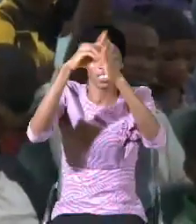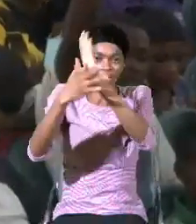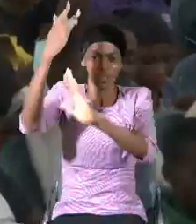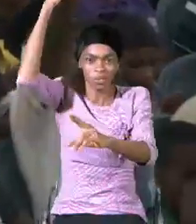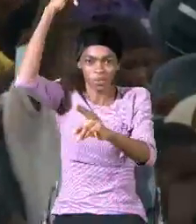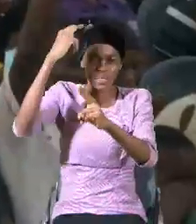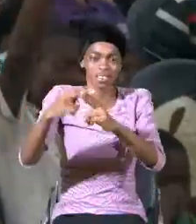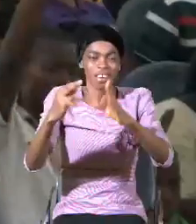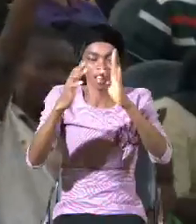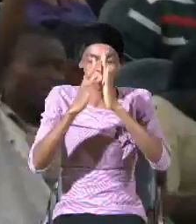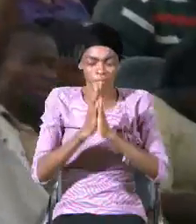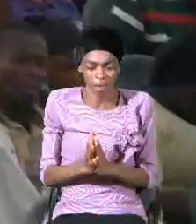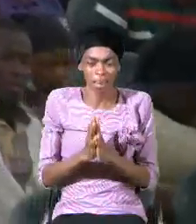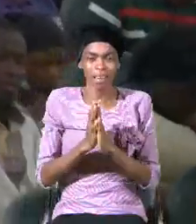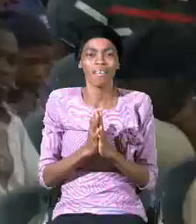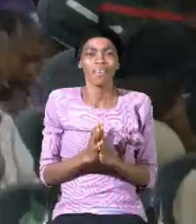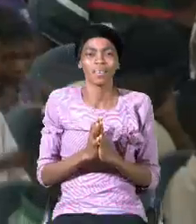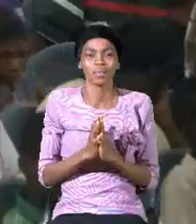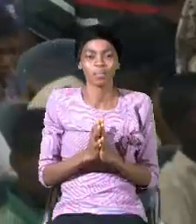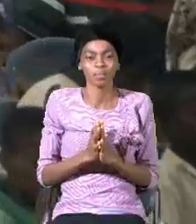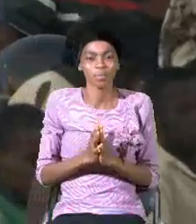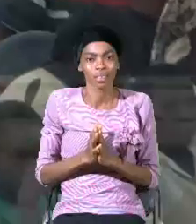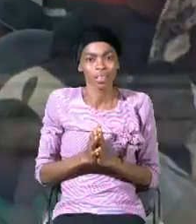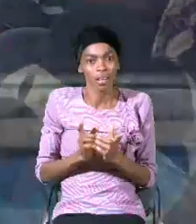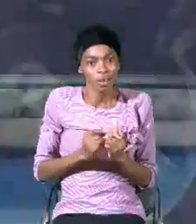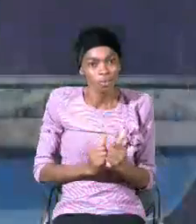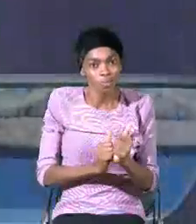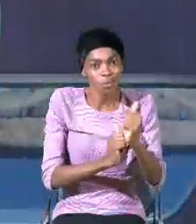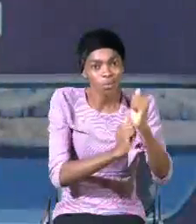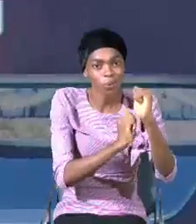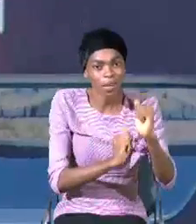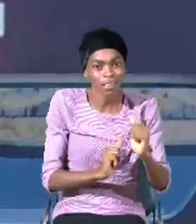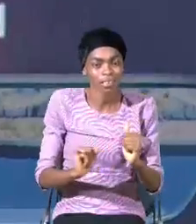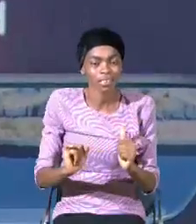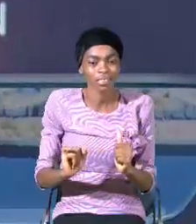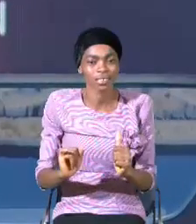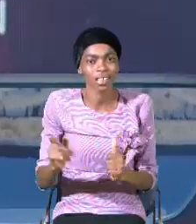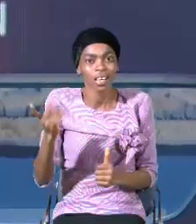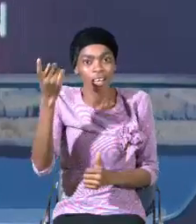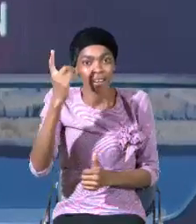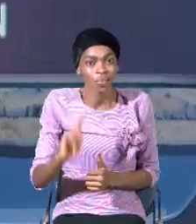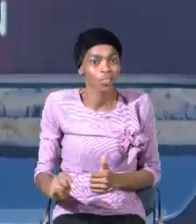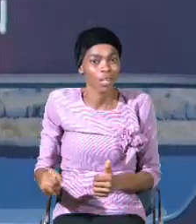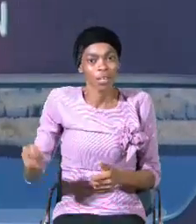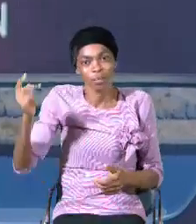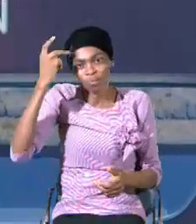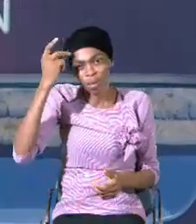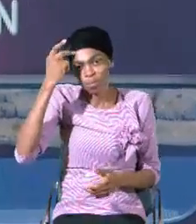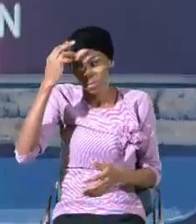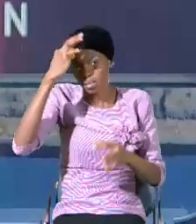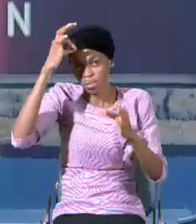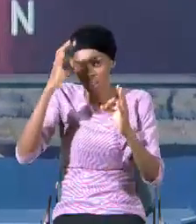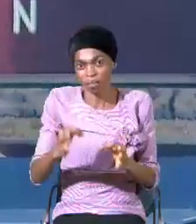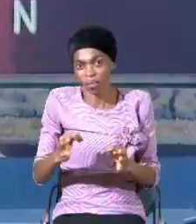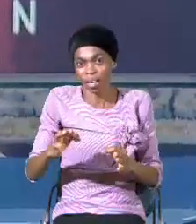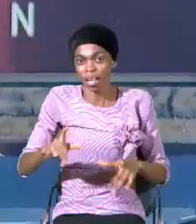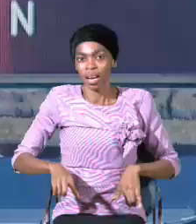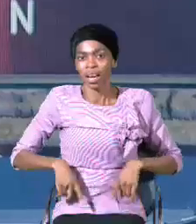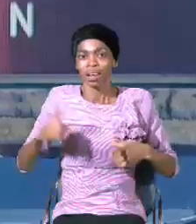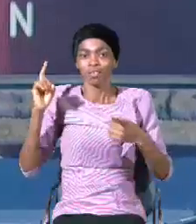Jesus' name. Pursuing a purpose-driven life to its